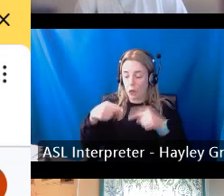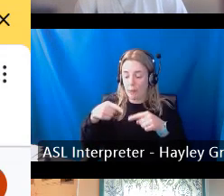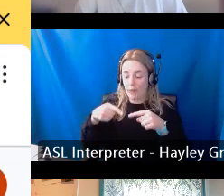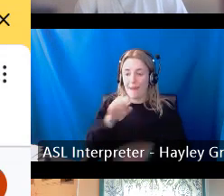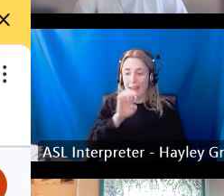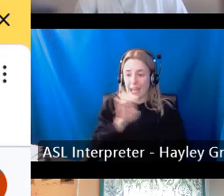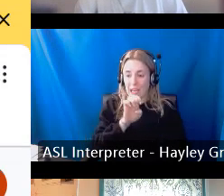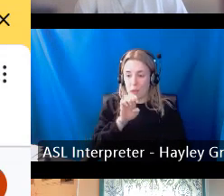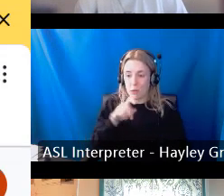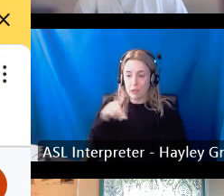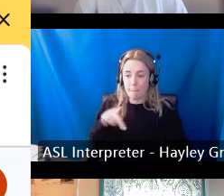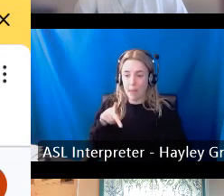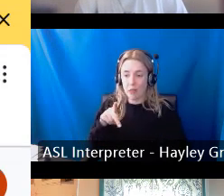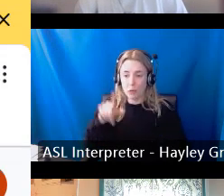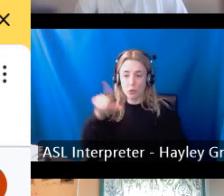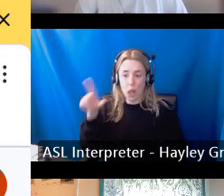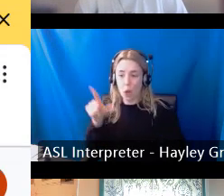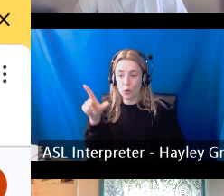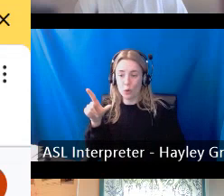probably as clear as I can make that.